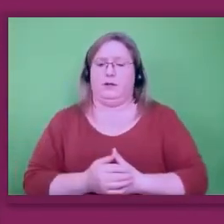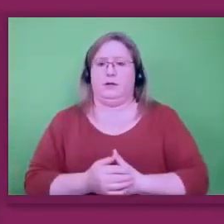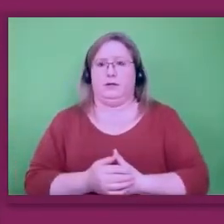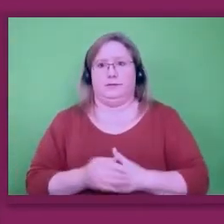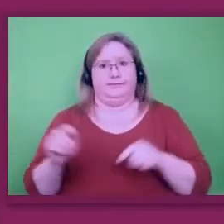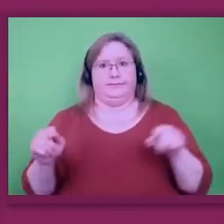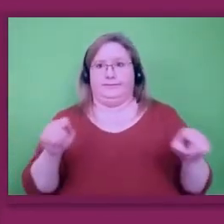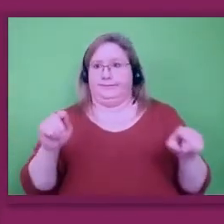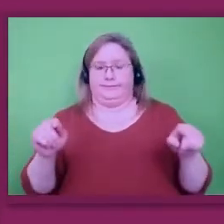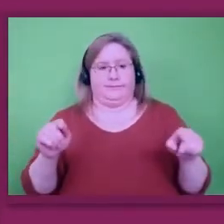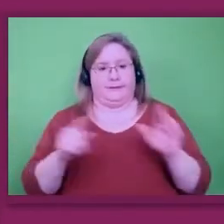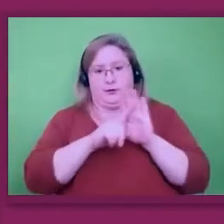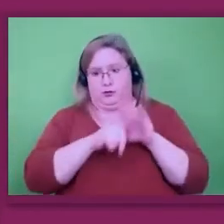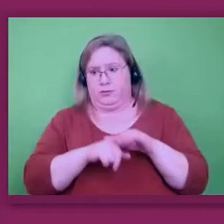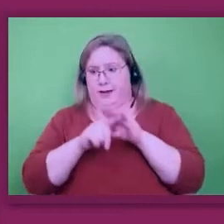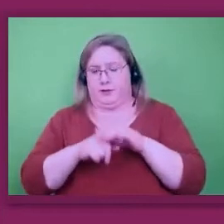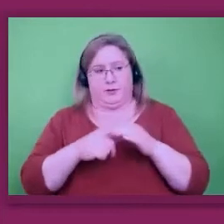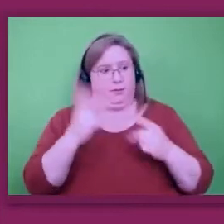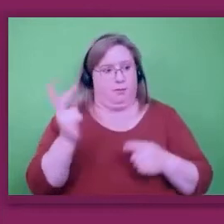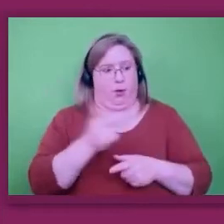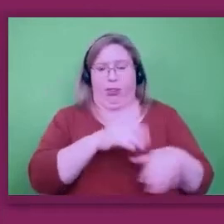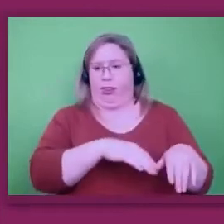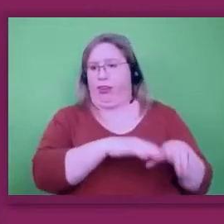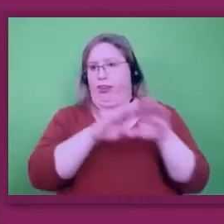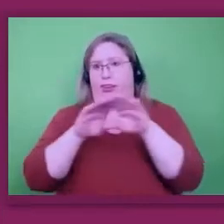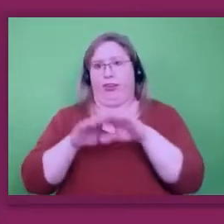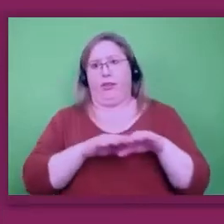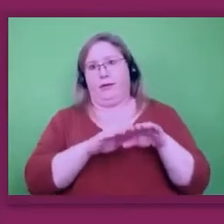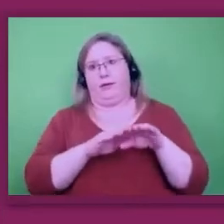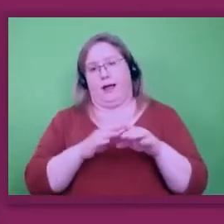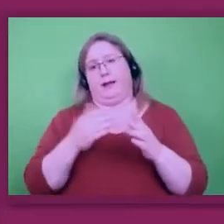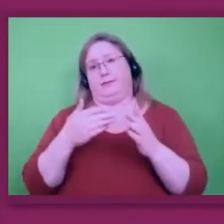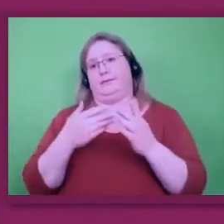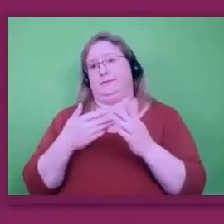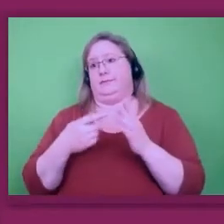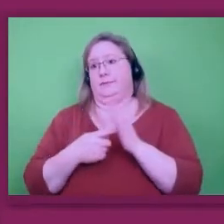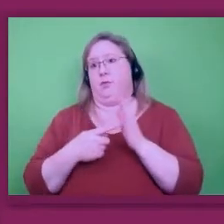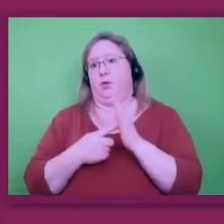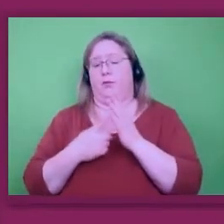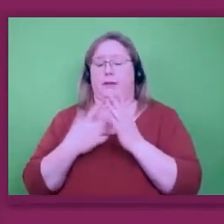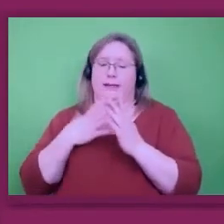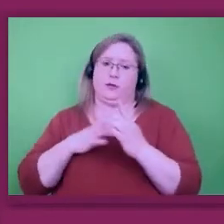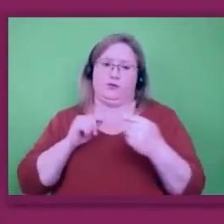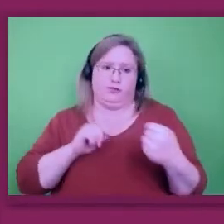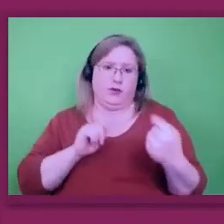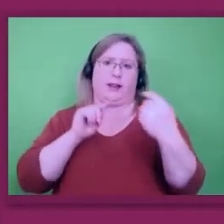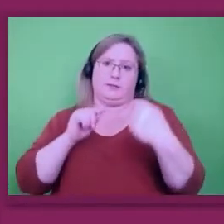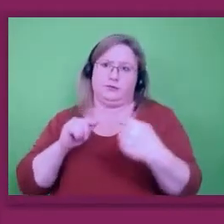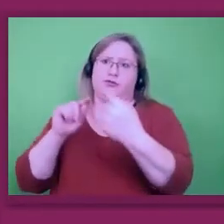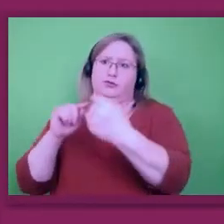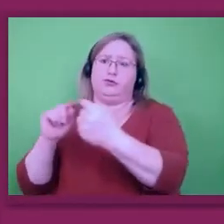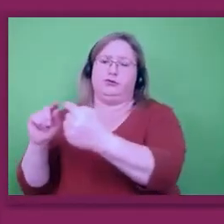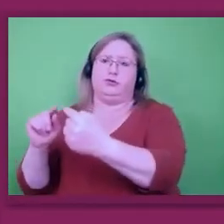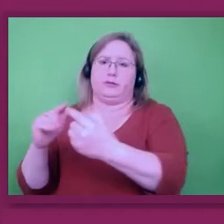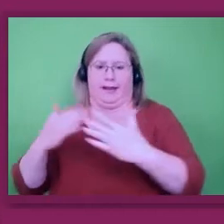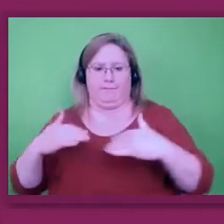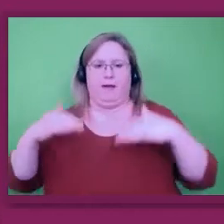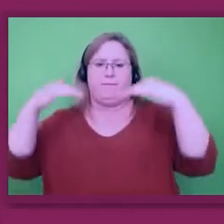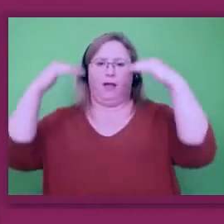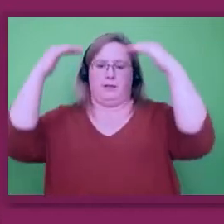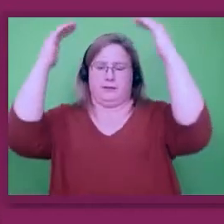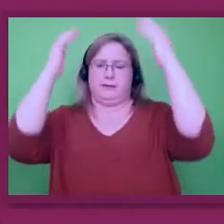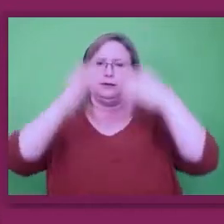is discrimination across every level, and it's really important to tackle it at every level. So thank you so much for sharing that with